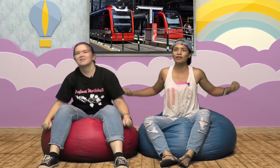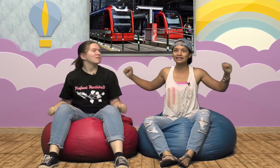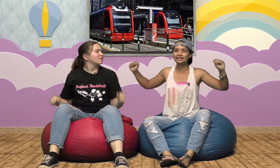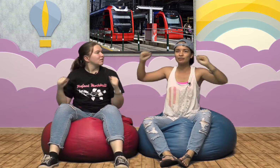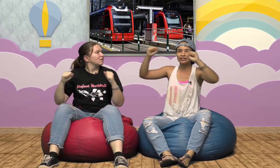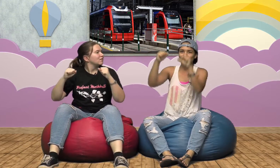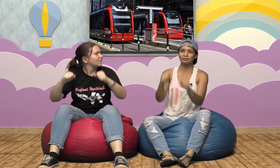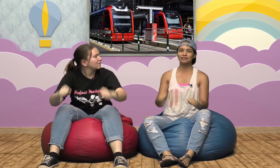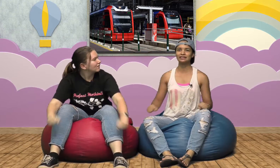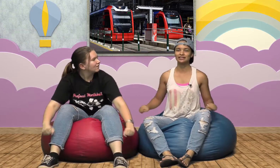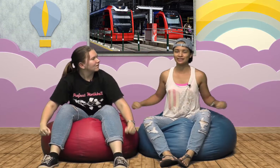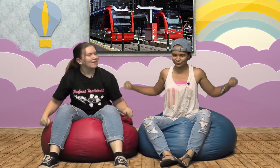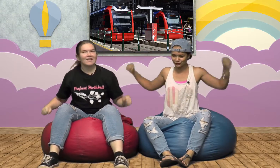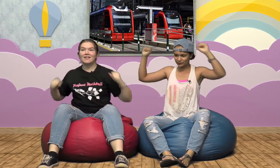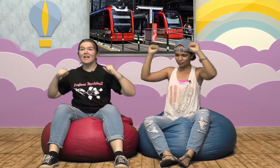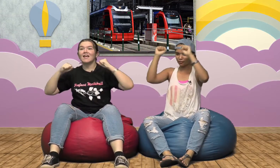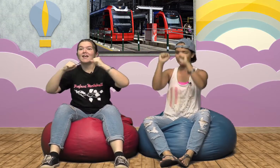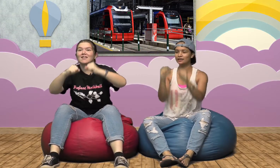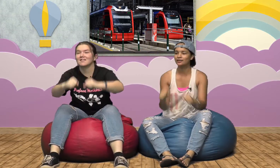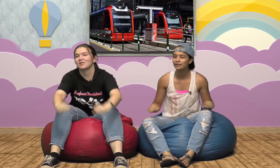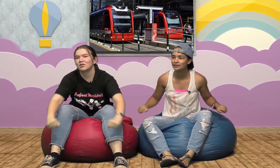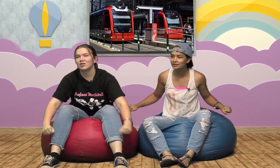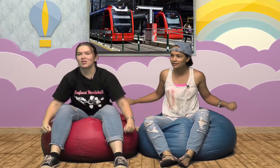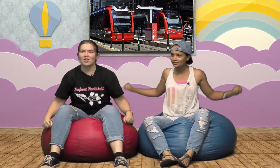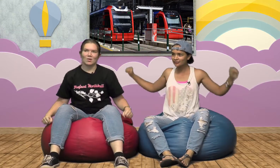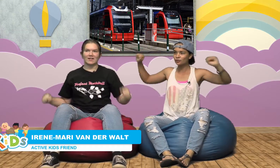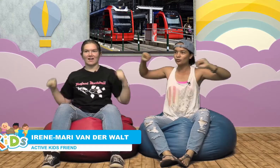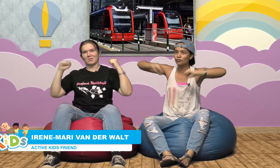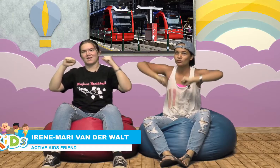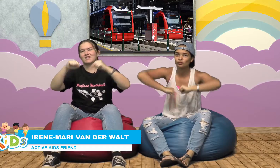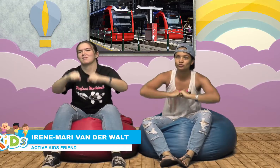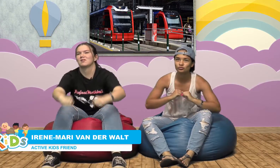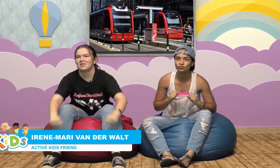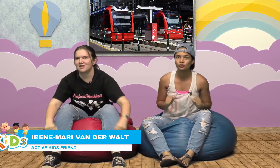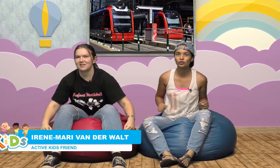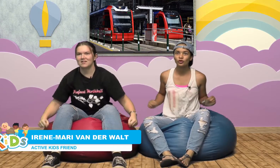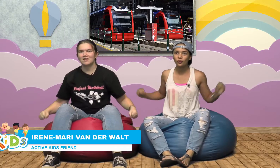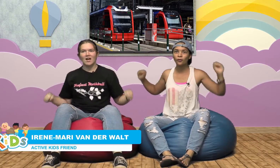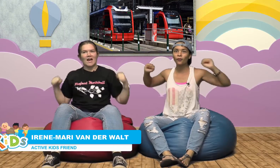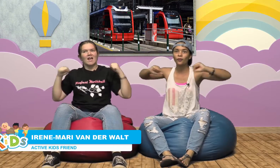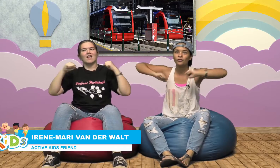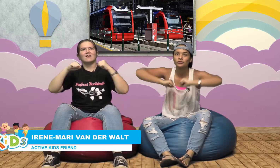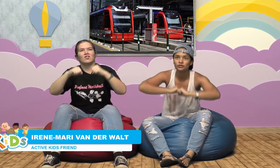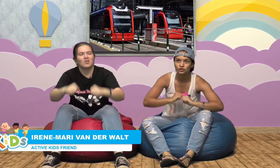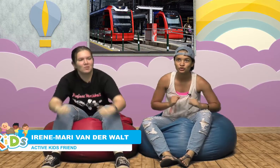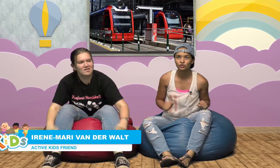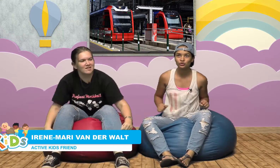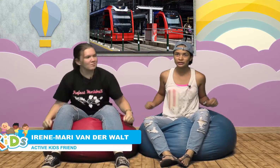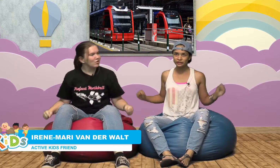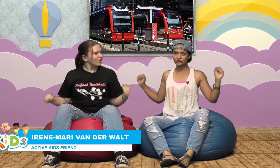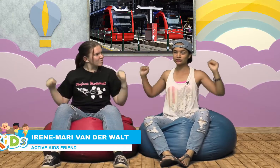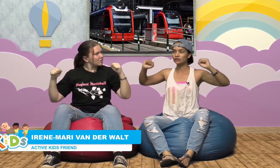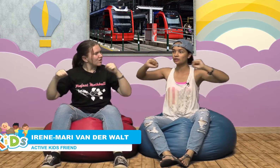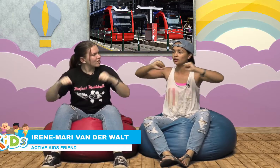You know, Micah Dickman should come teach us how to do this properly. Yes, we should totally have Micah Dickman in there. And you know